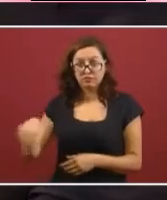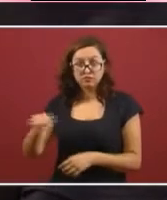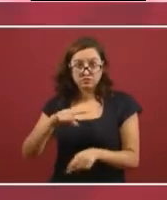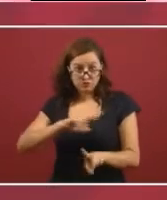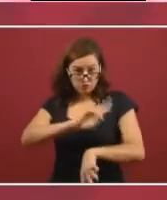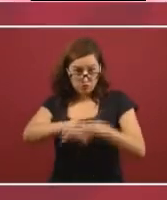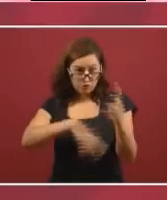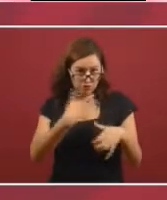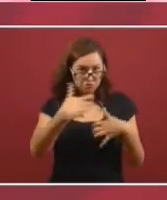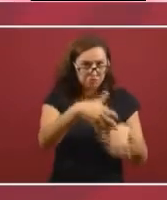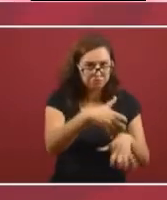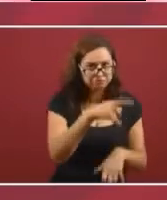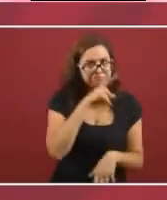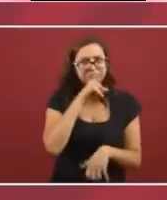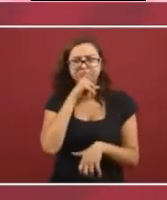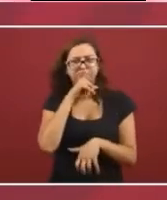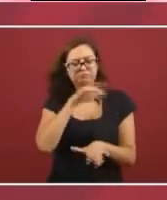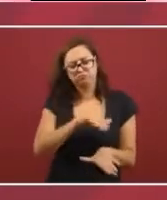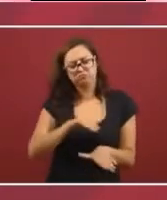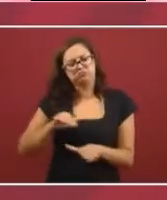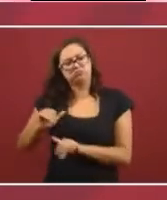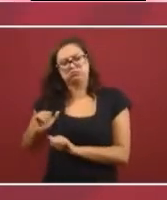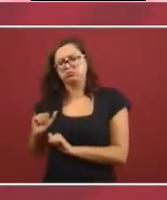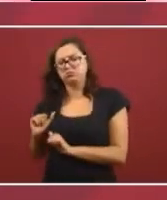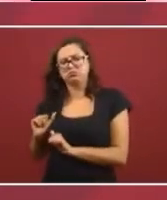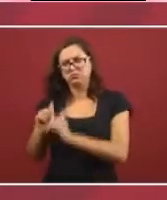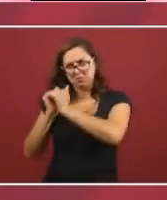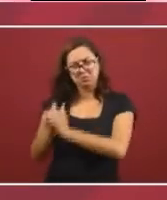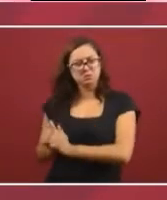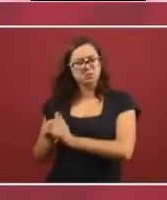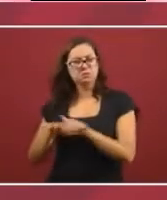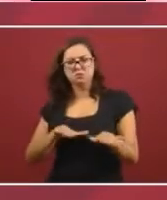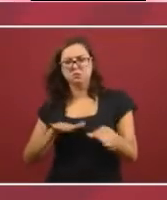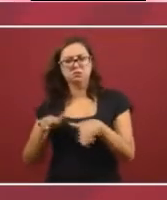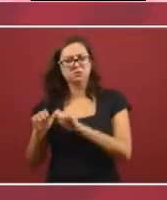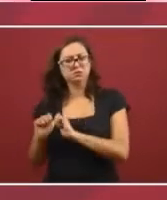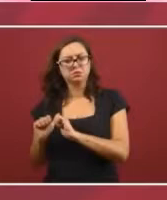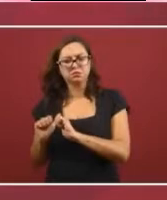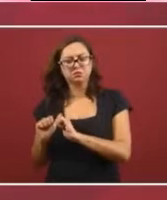And they were maintained. And others did